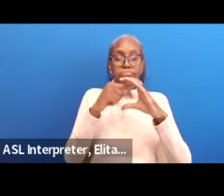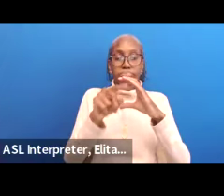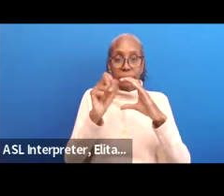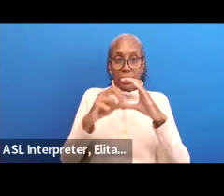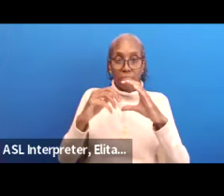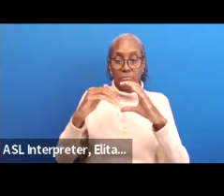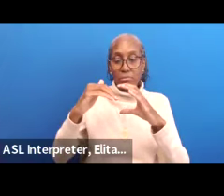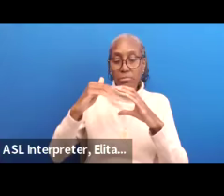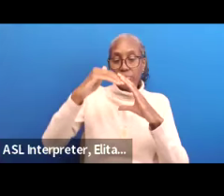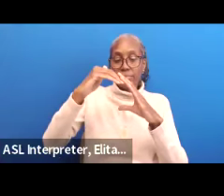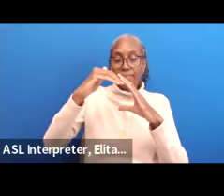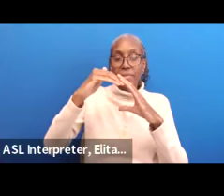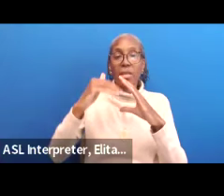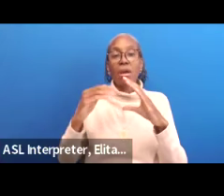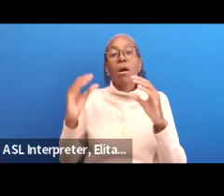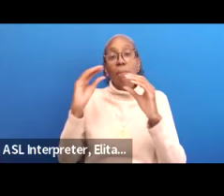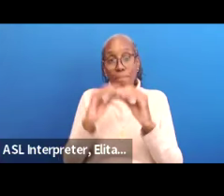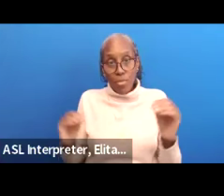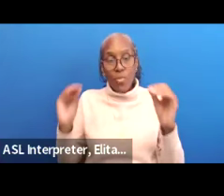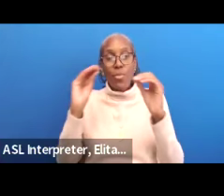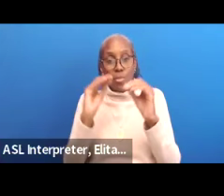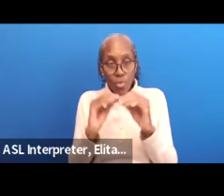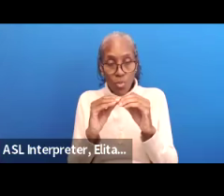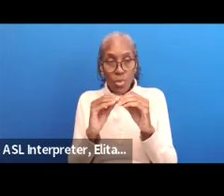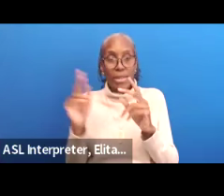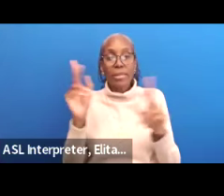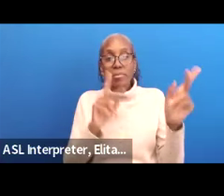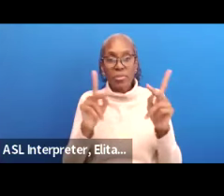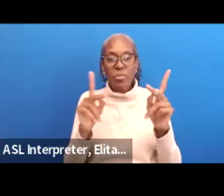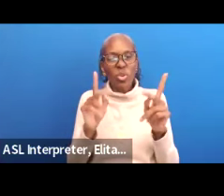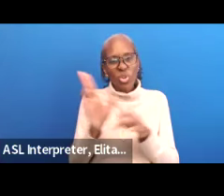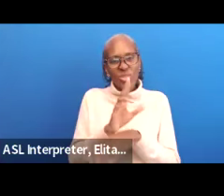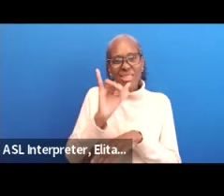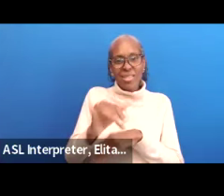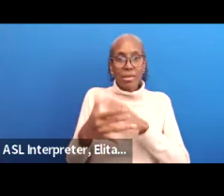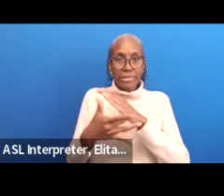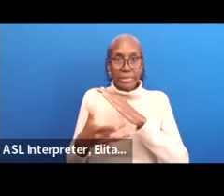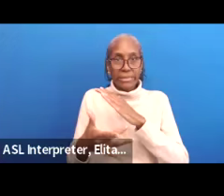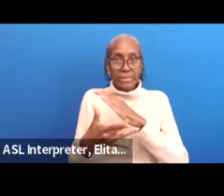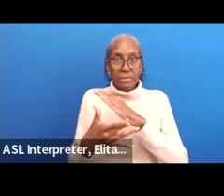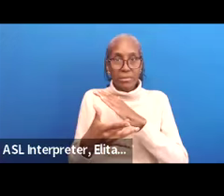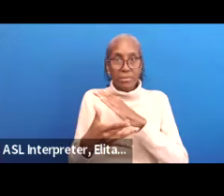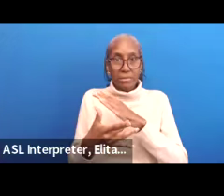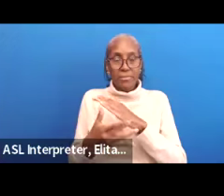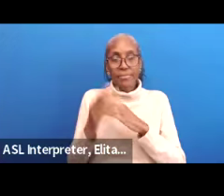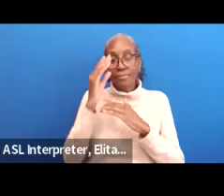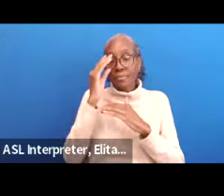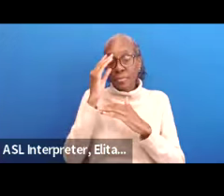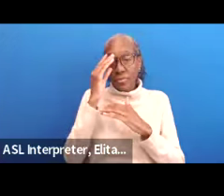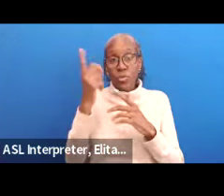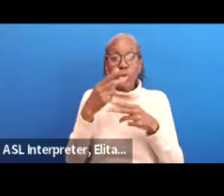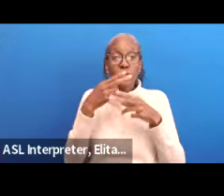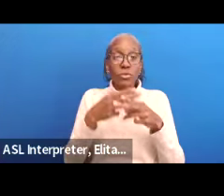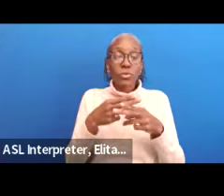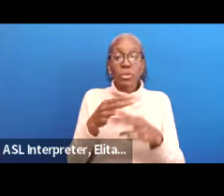And this is what more and more people are doing in the setting of something called